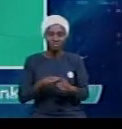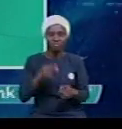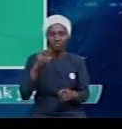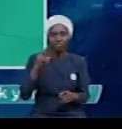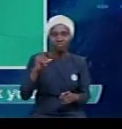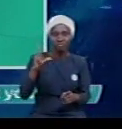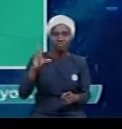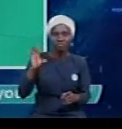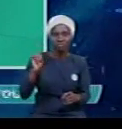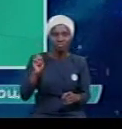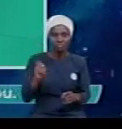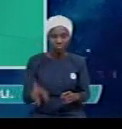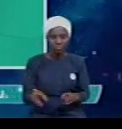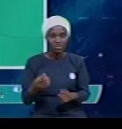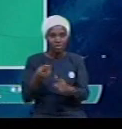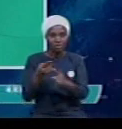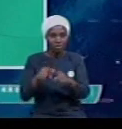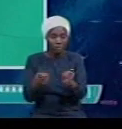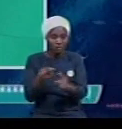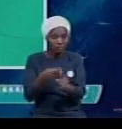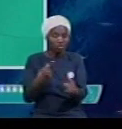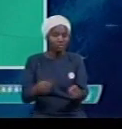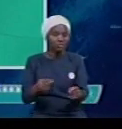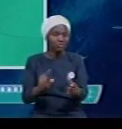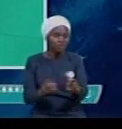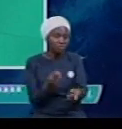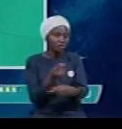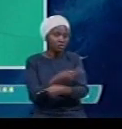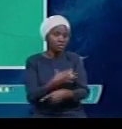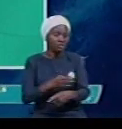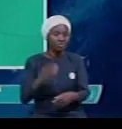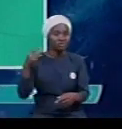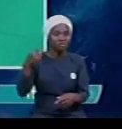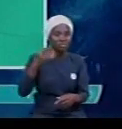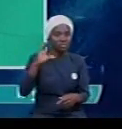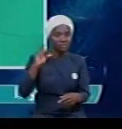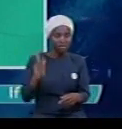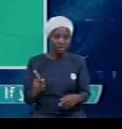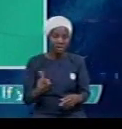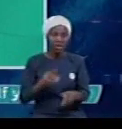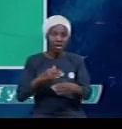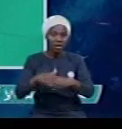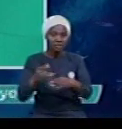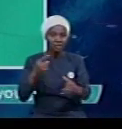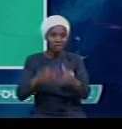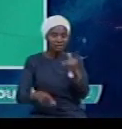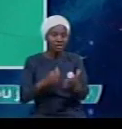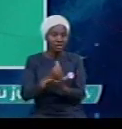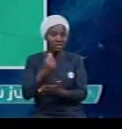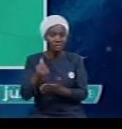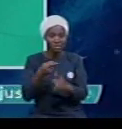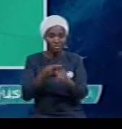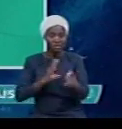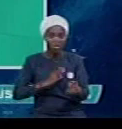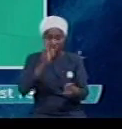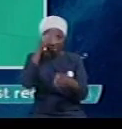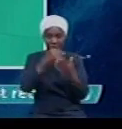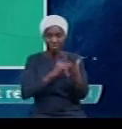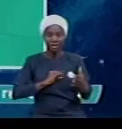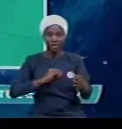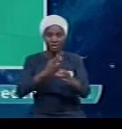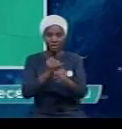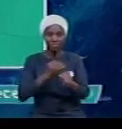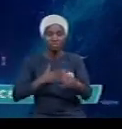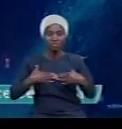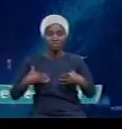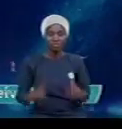the GCK, after the final amen of our Father in the Lord, I received my healing. Praise the Lord." From Facebook,